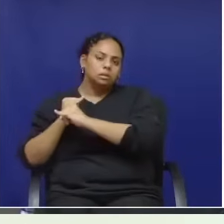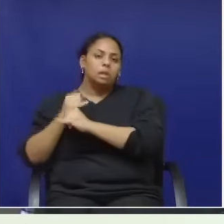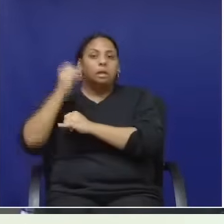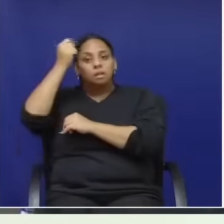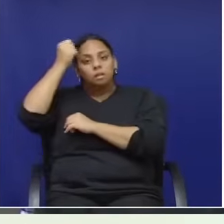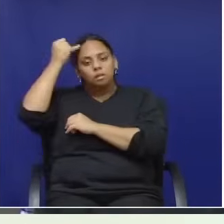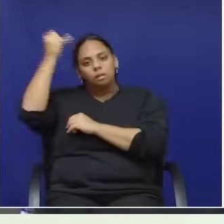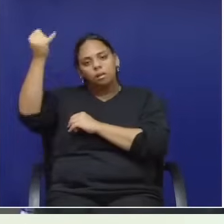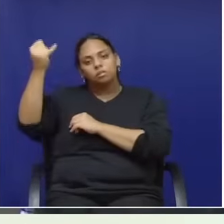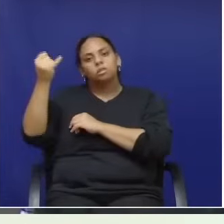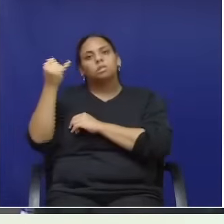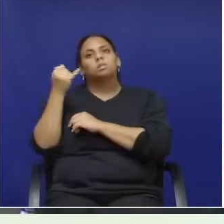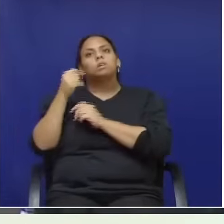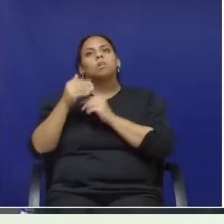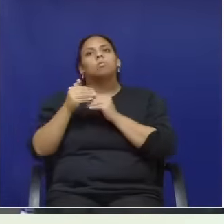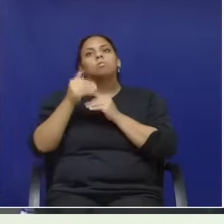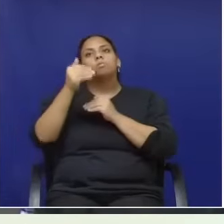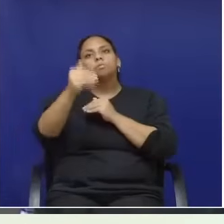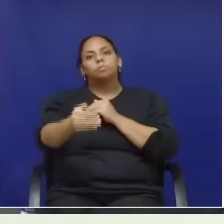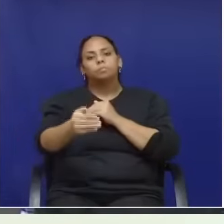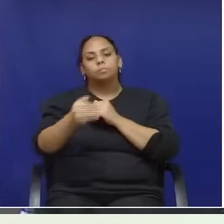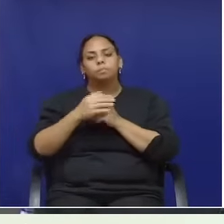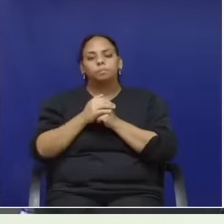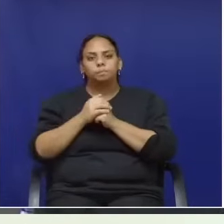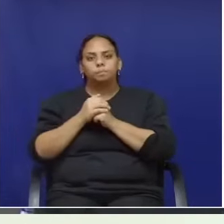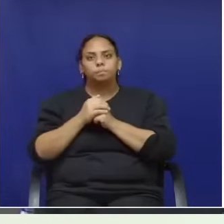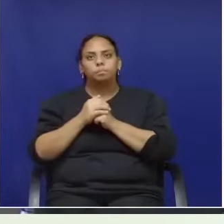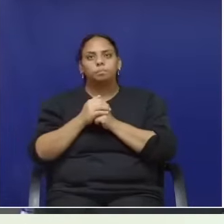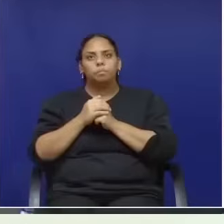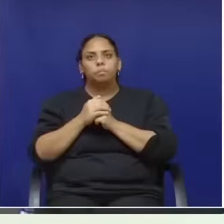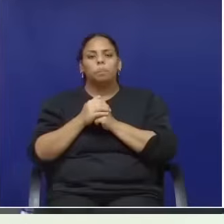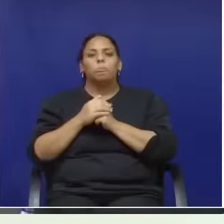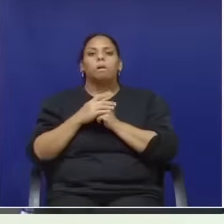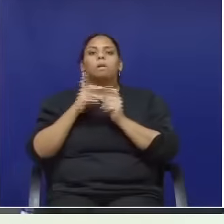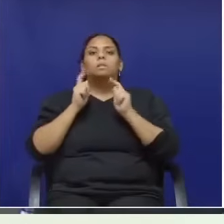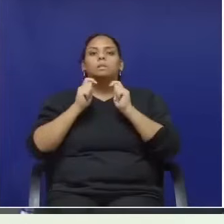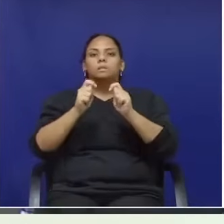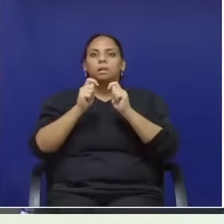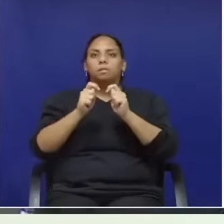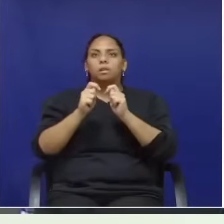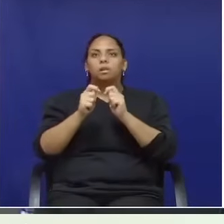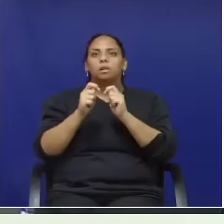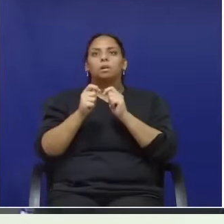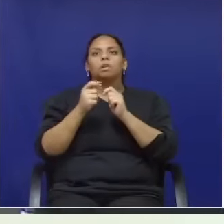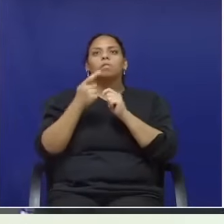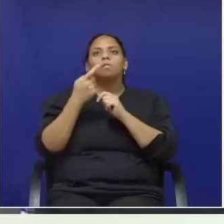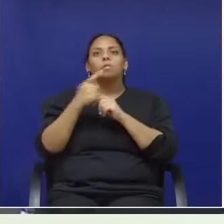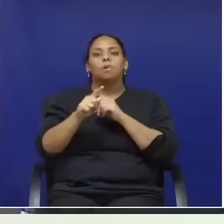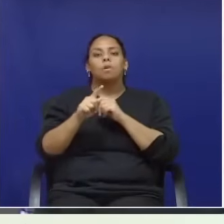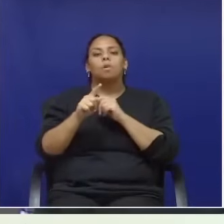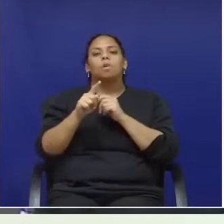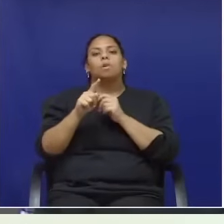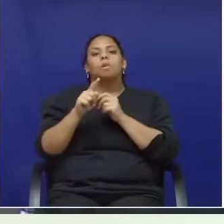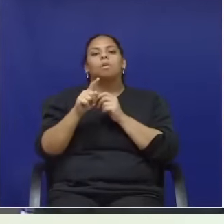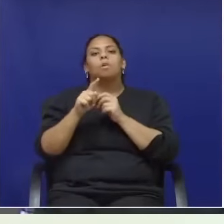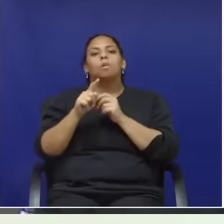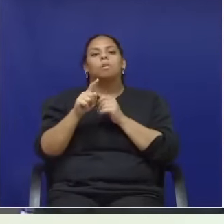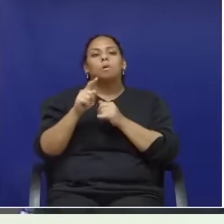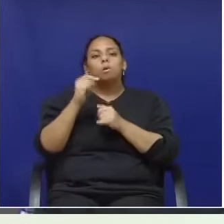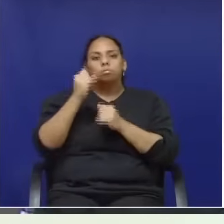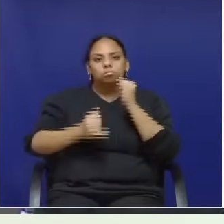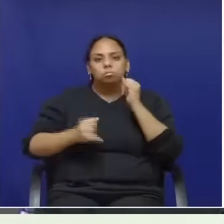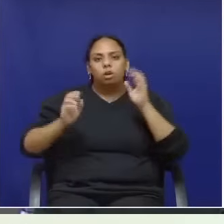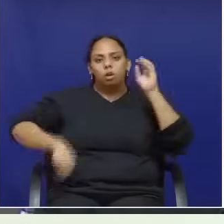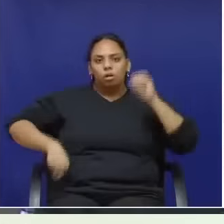further points to the convergence between narcotics trafficking, illicit financial flows,